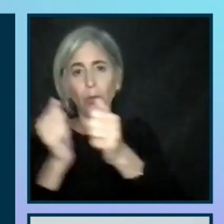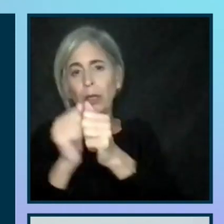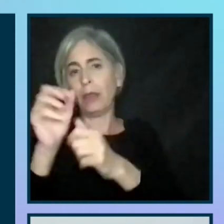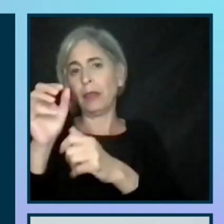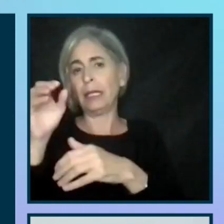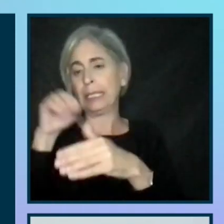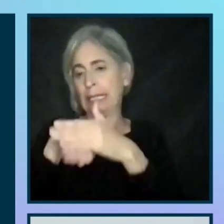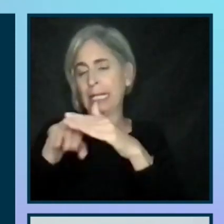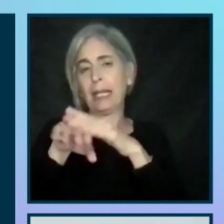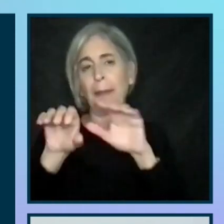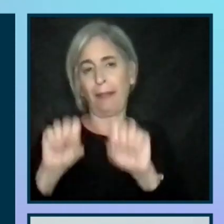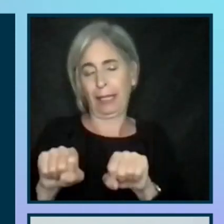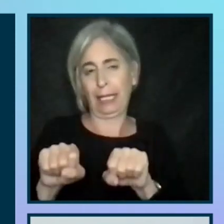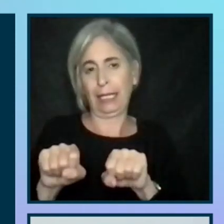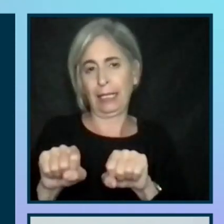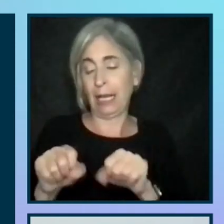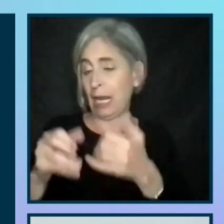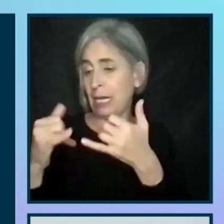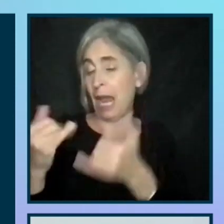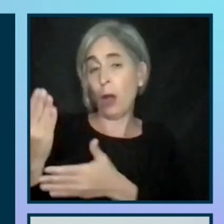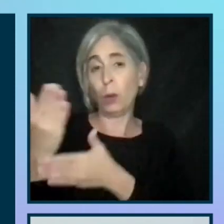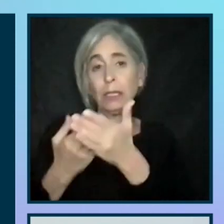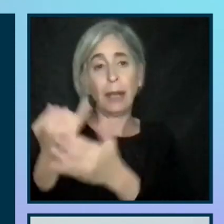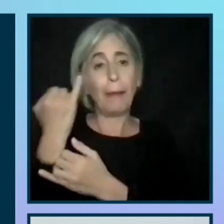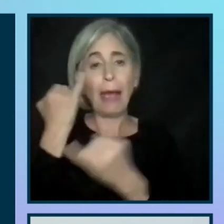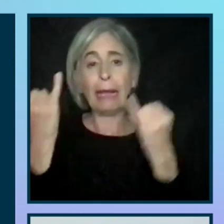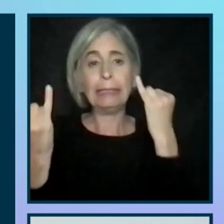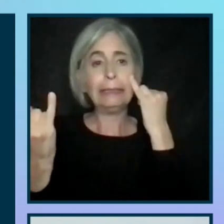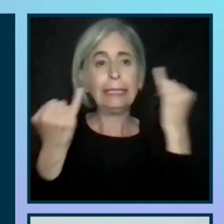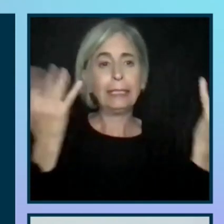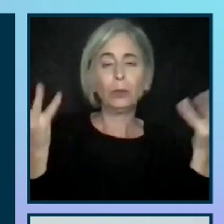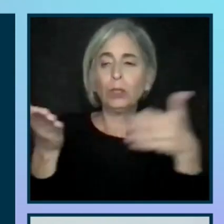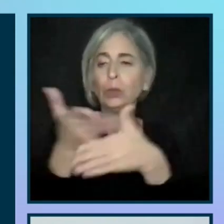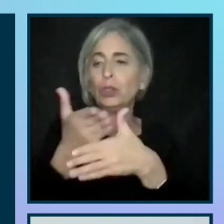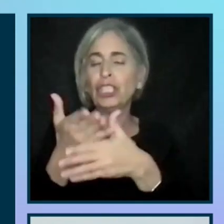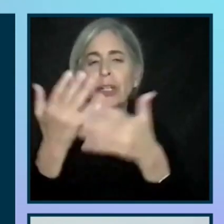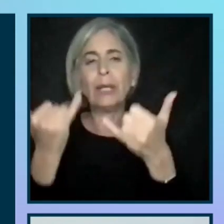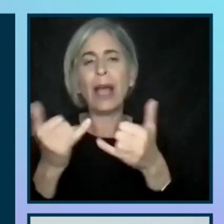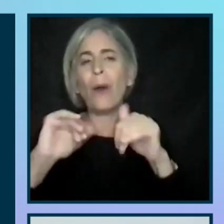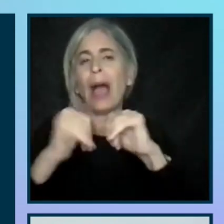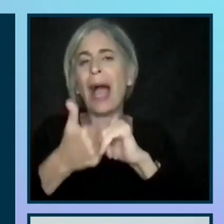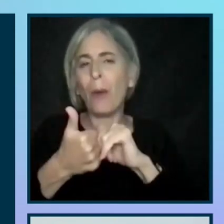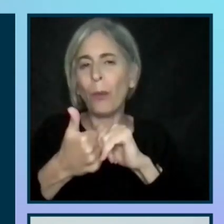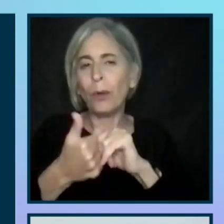So now we'll talk through some ideas on how you can do that.